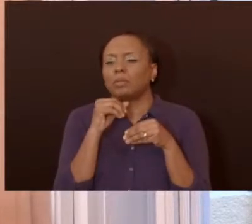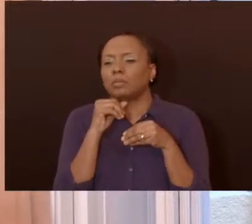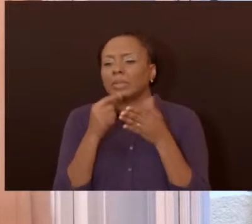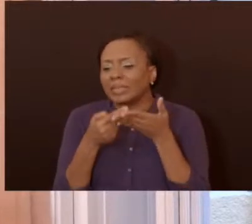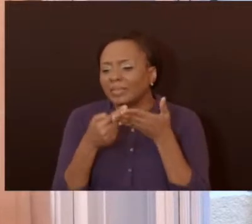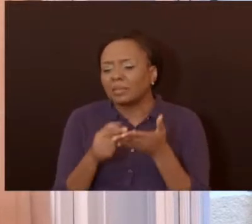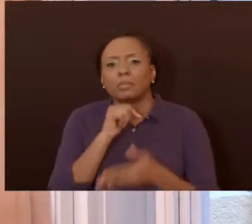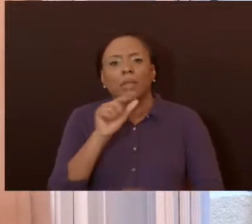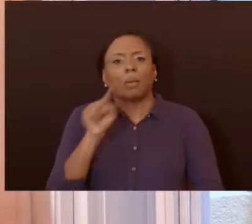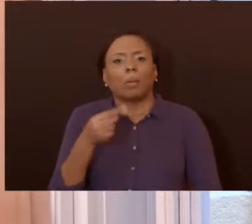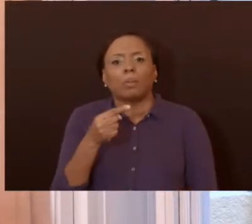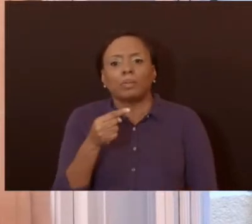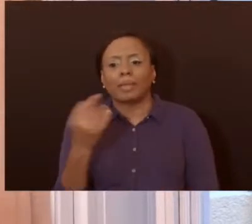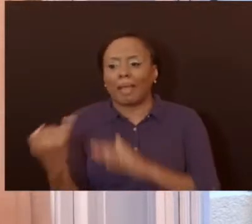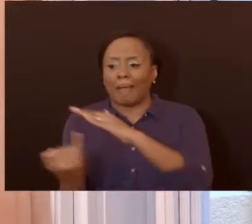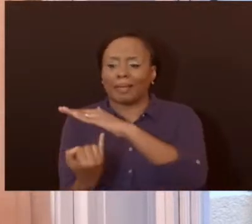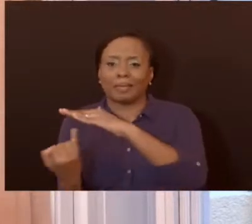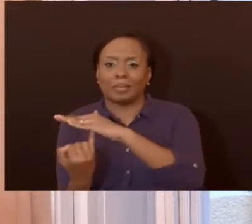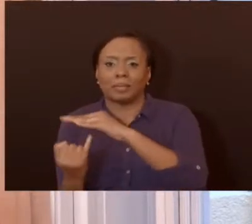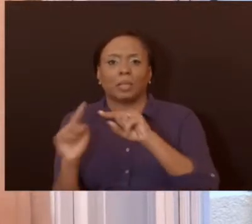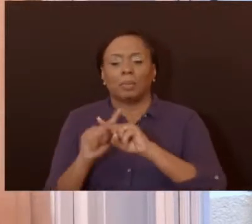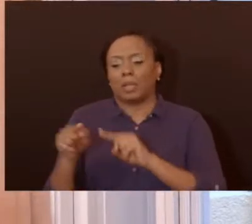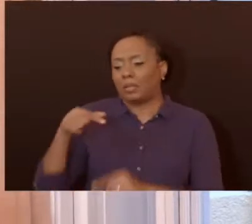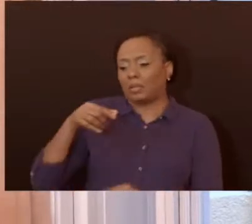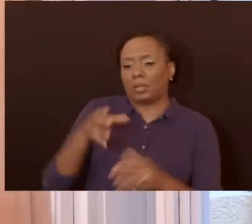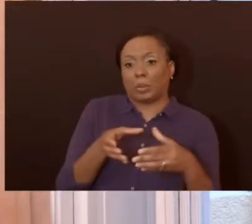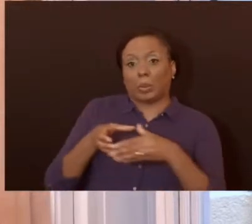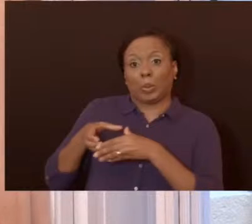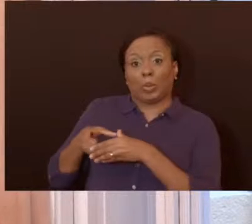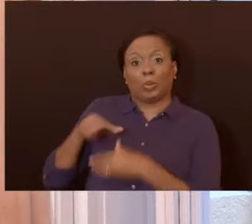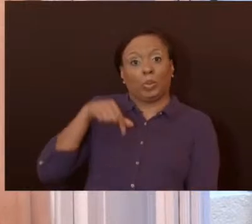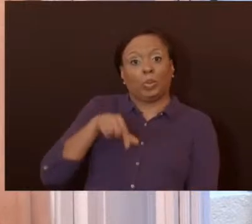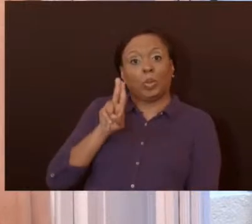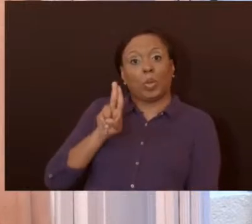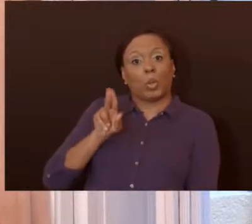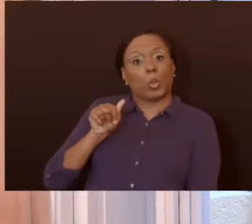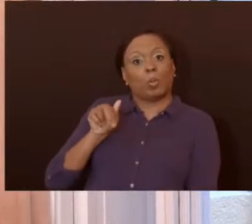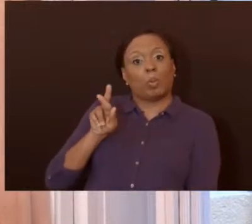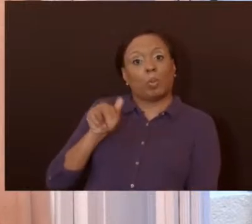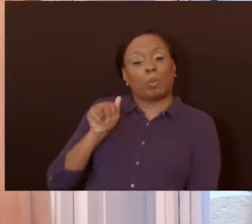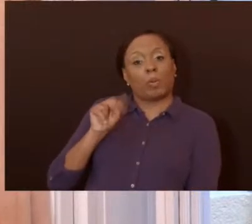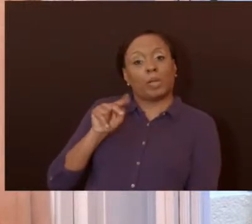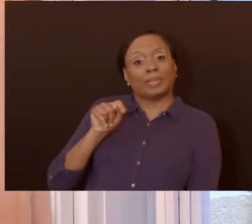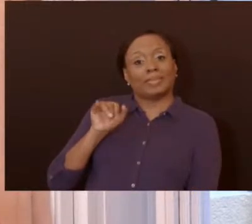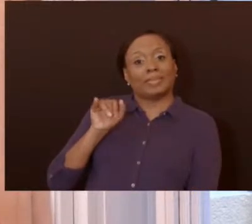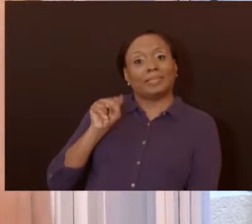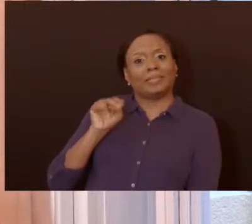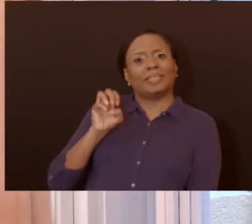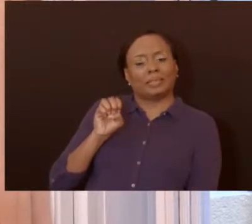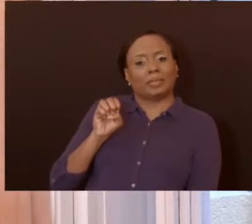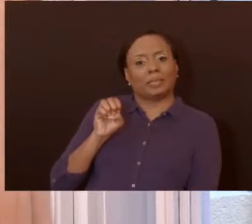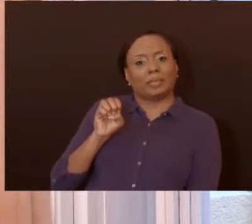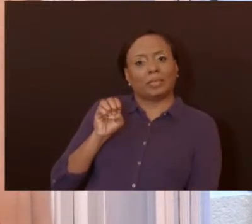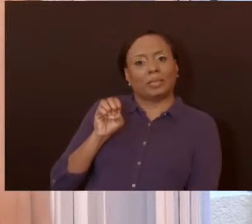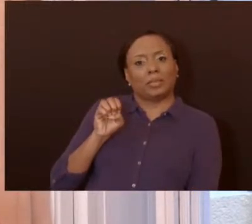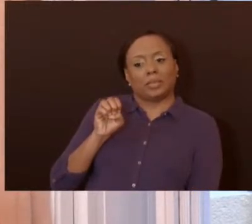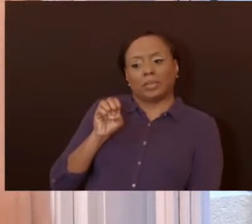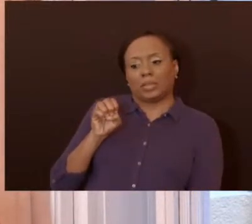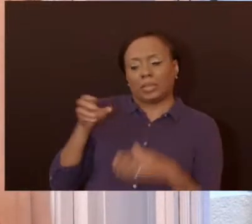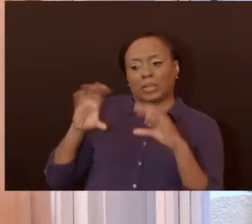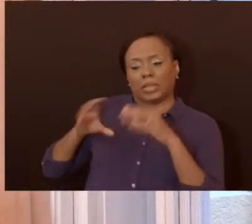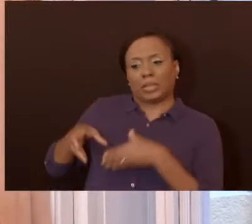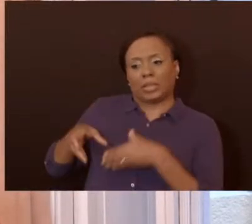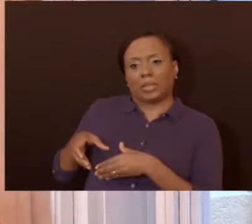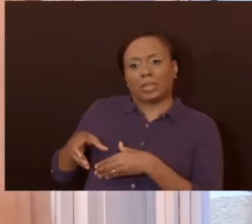isolation, but quarantining, because you know that part of our plan, or what we have been doing all along, is the